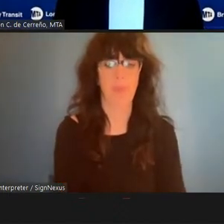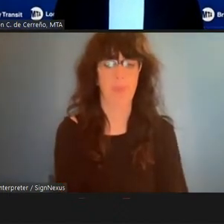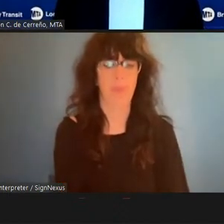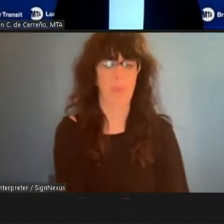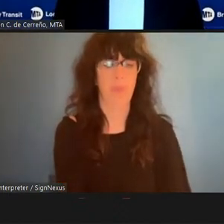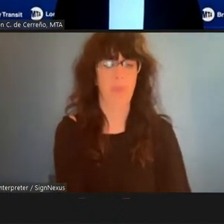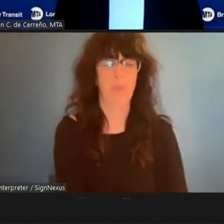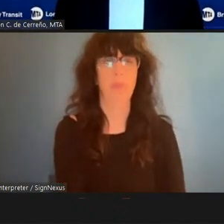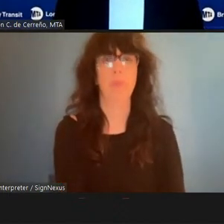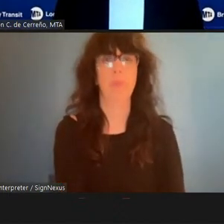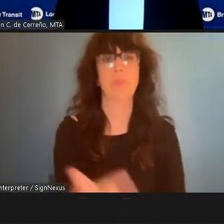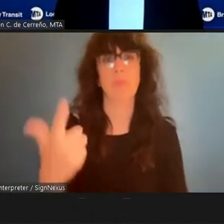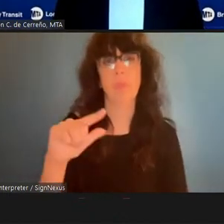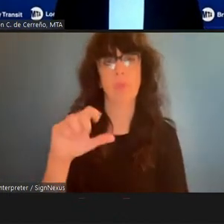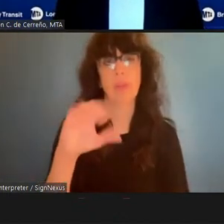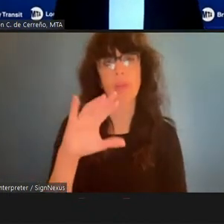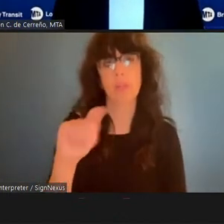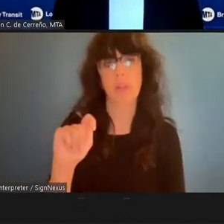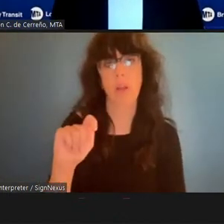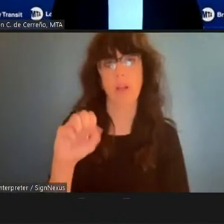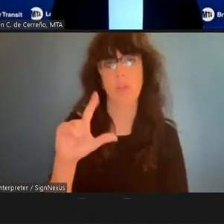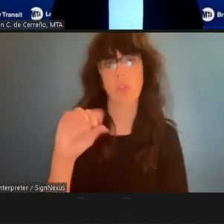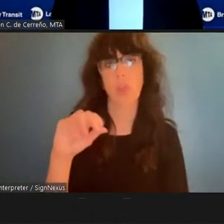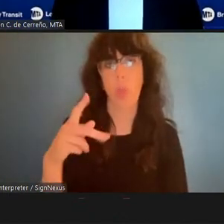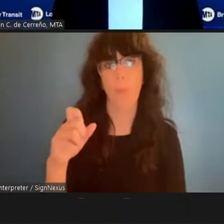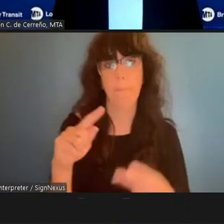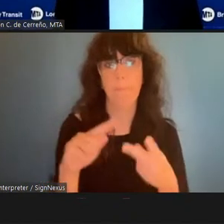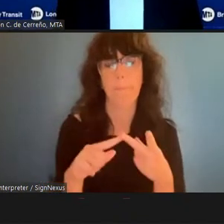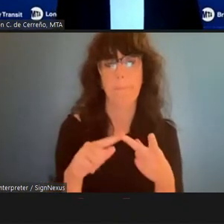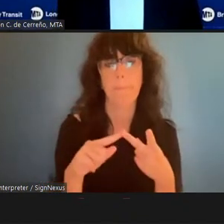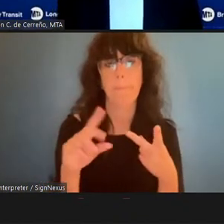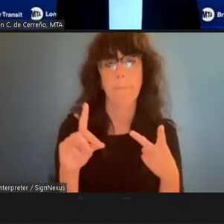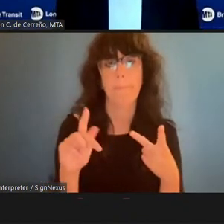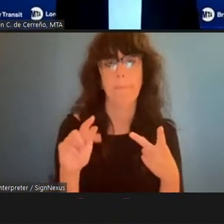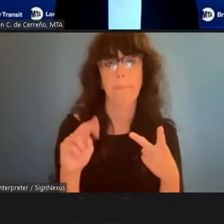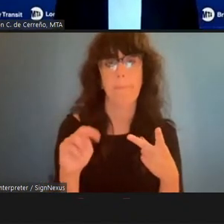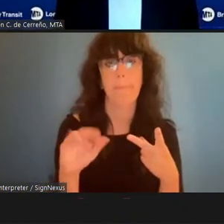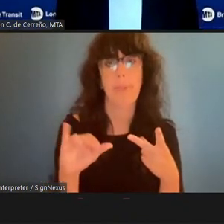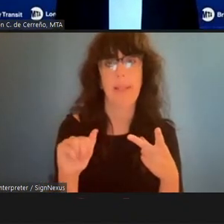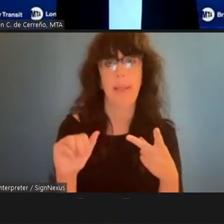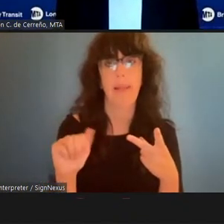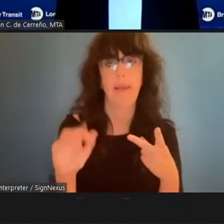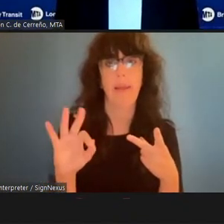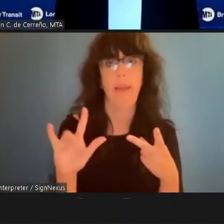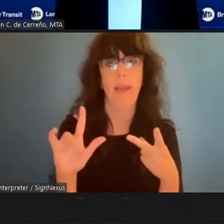our next speaker is scott sloat followed by dana affleck